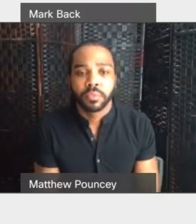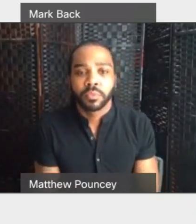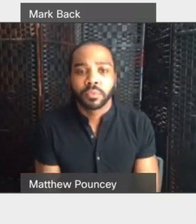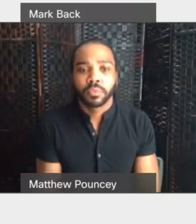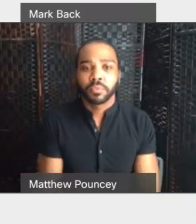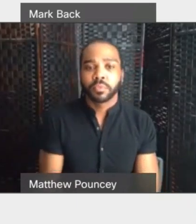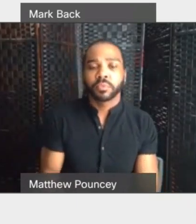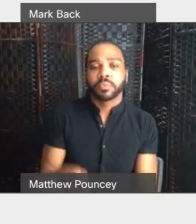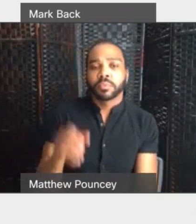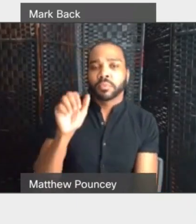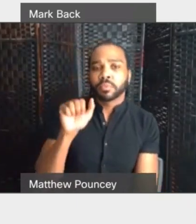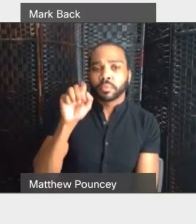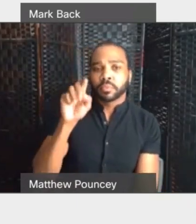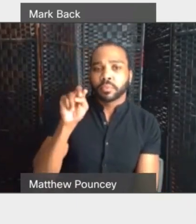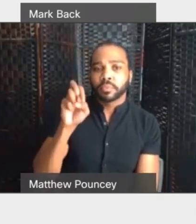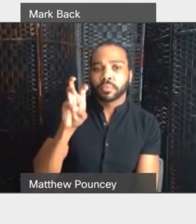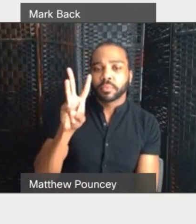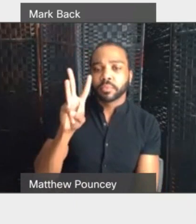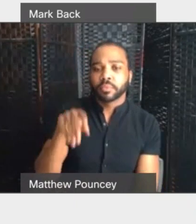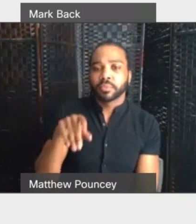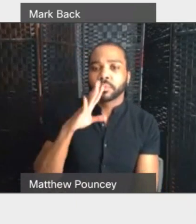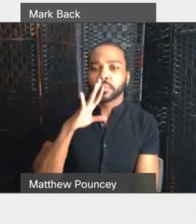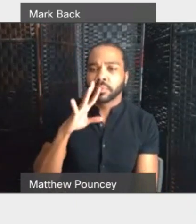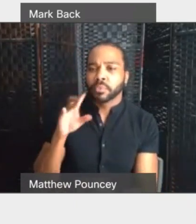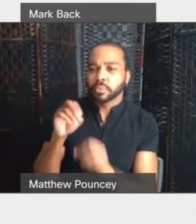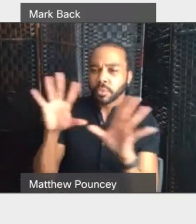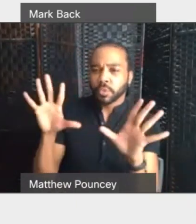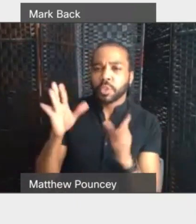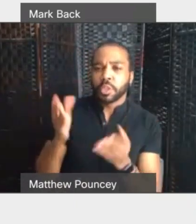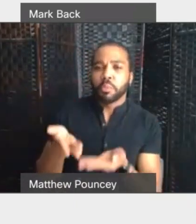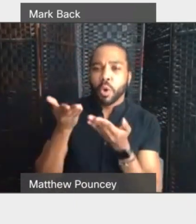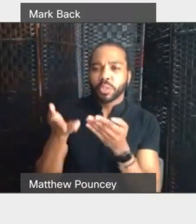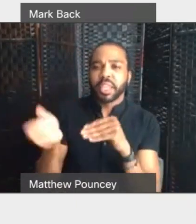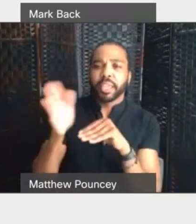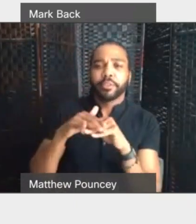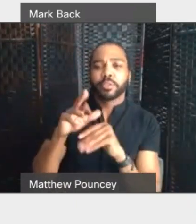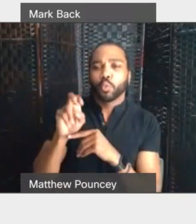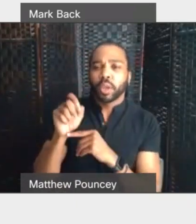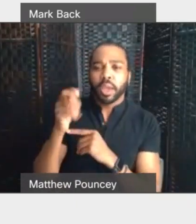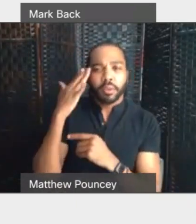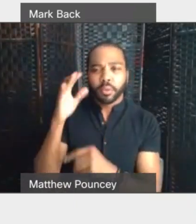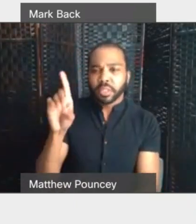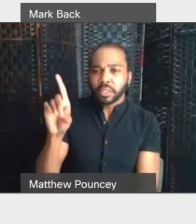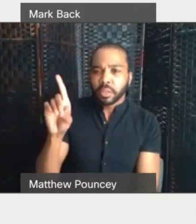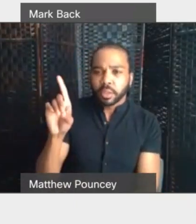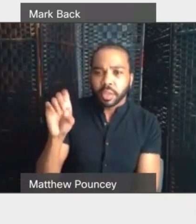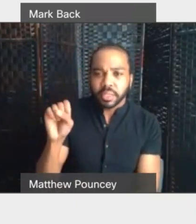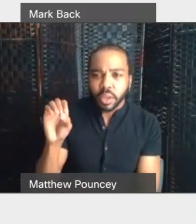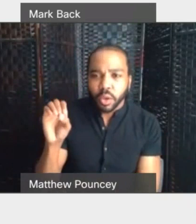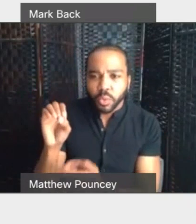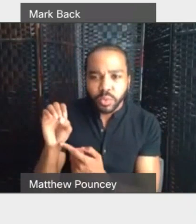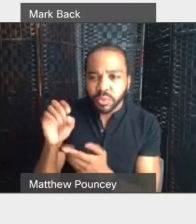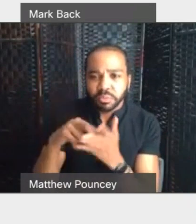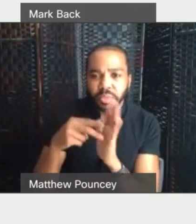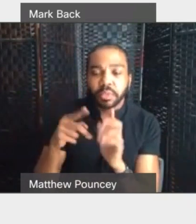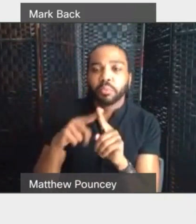Just to be clear, the proposed increase of rate for, I don't know what DSOs is, during the state of